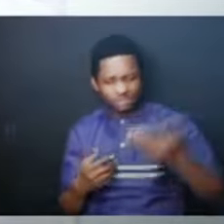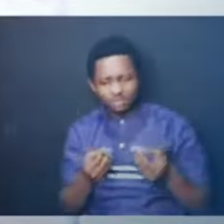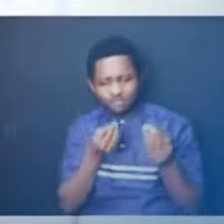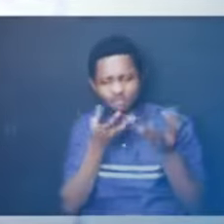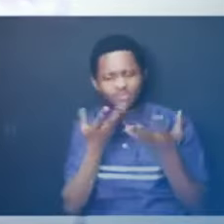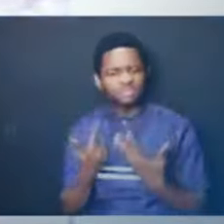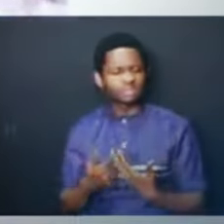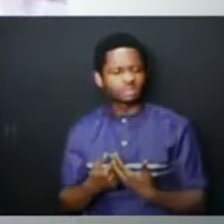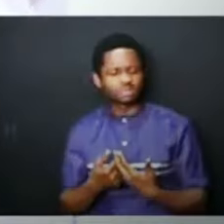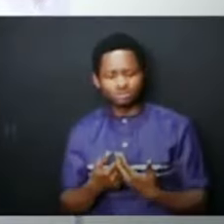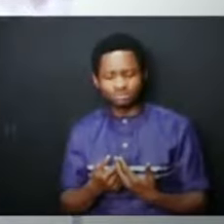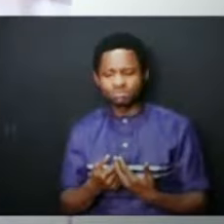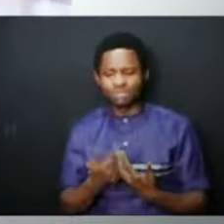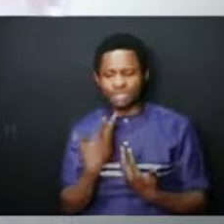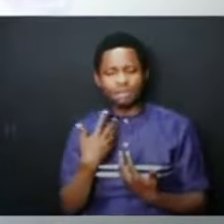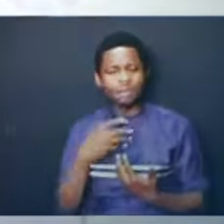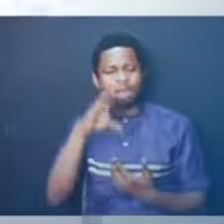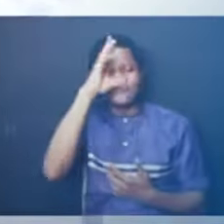And